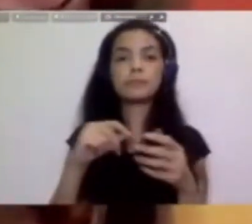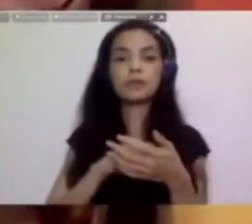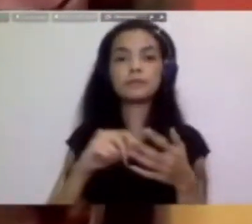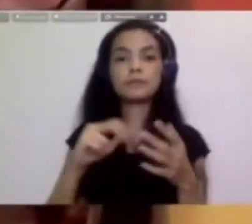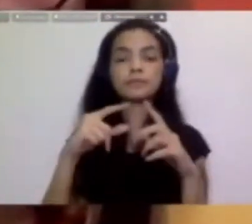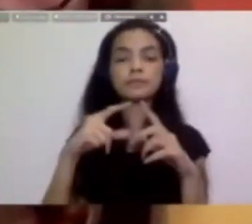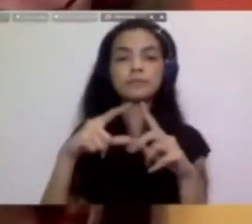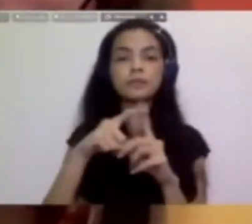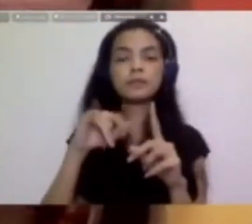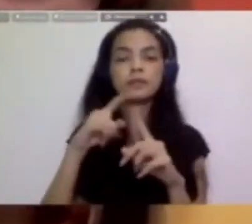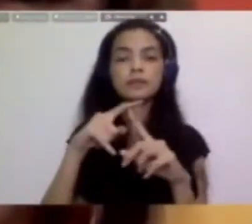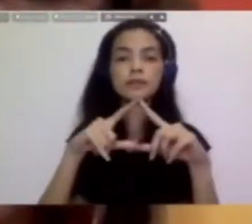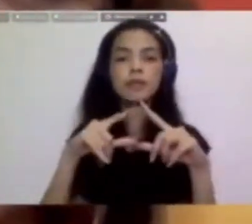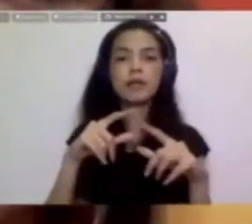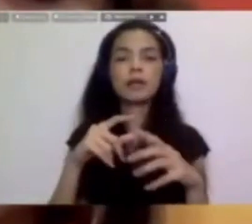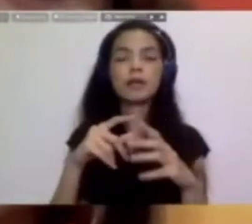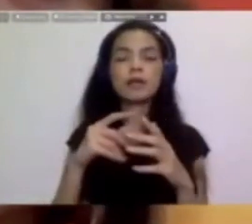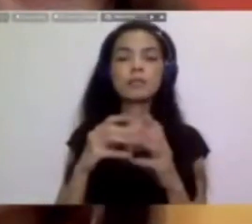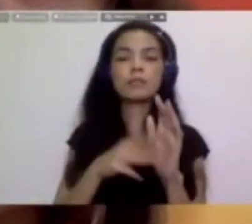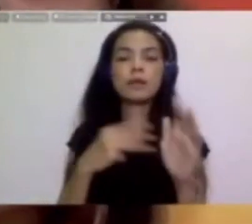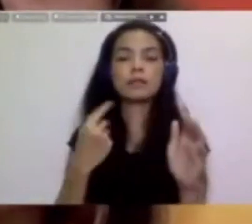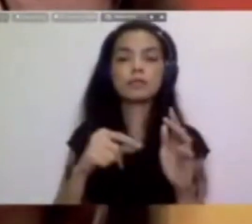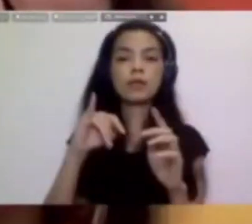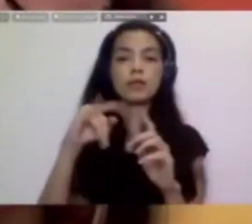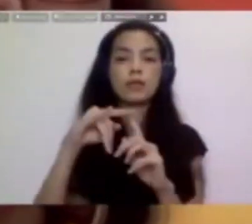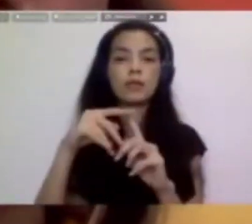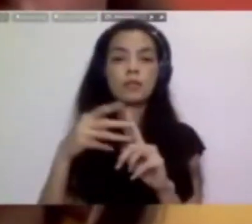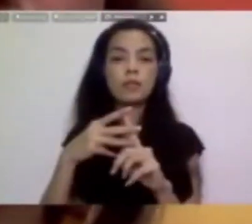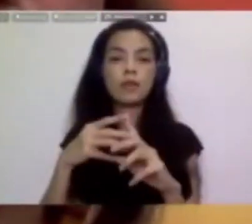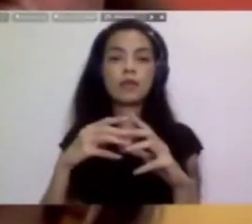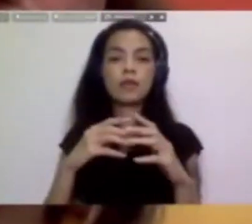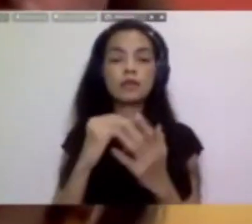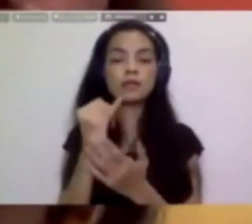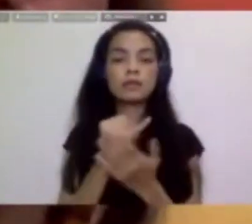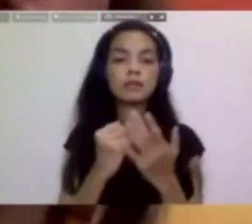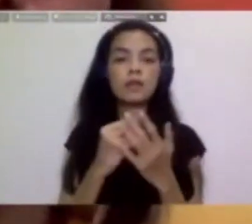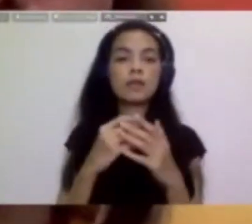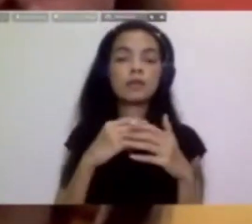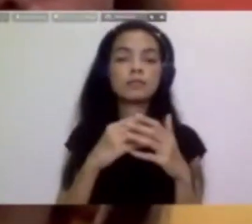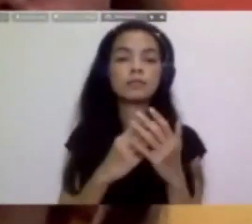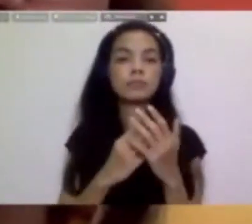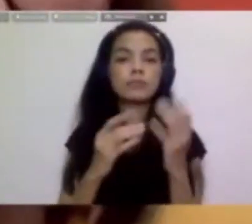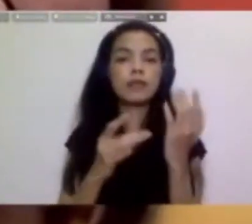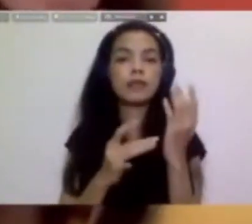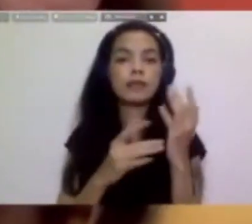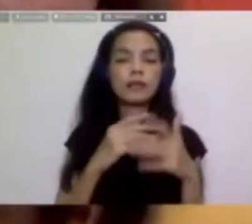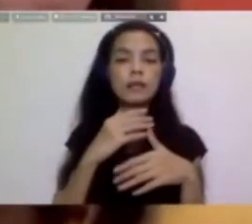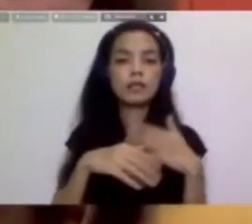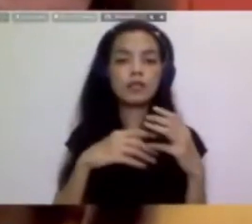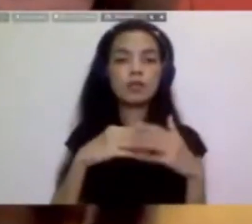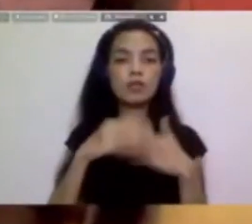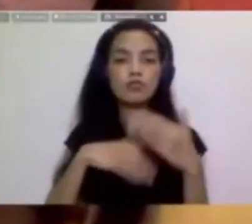Department. So he said that he's interested in the participatory approach, which breaks down the barriers